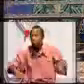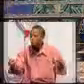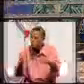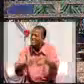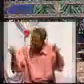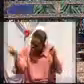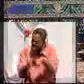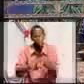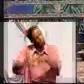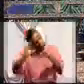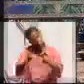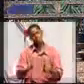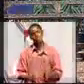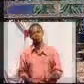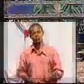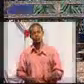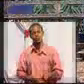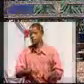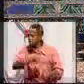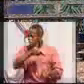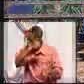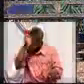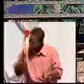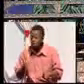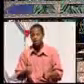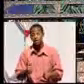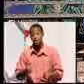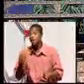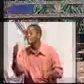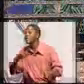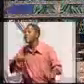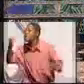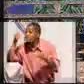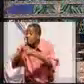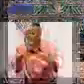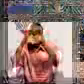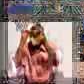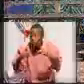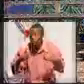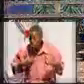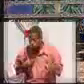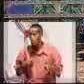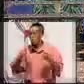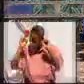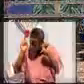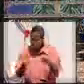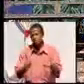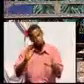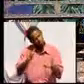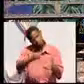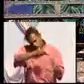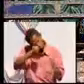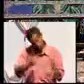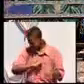to take their roles in those sort of organizations by involving them, allowing them to come and let them prove themselves by doing their